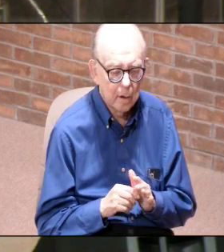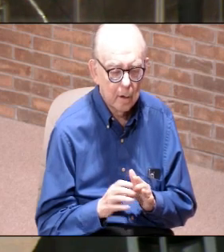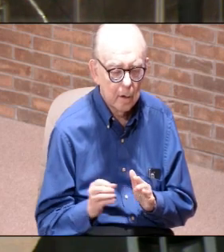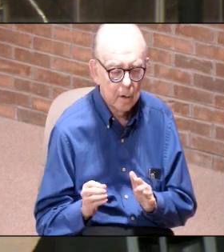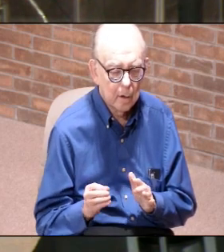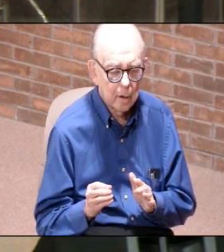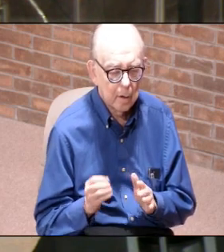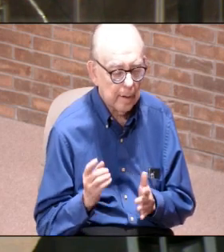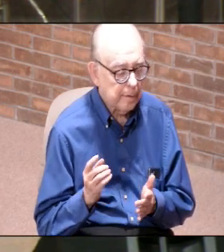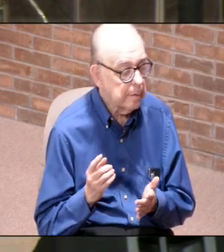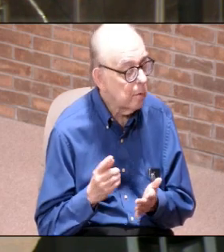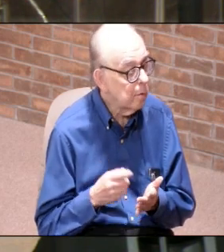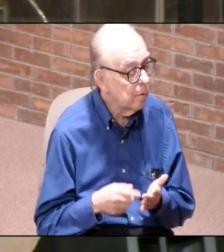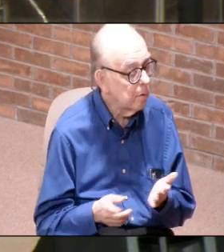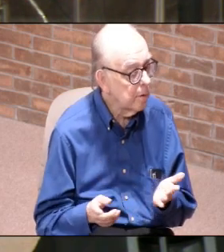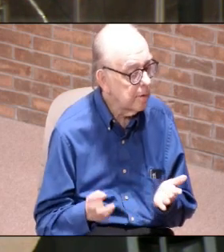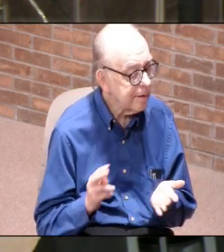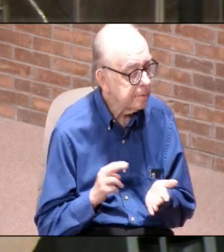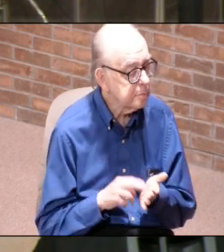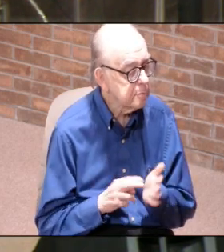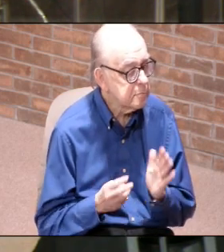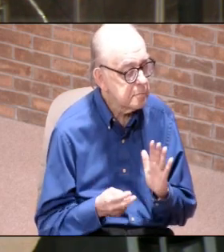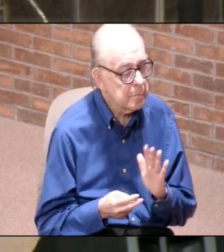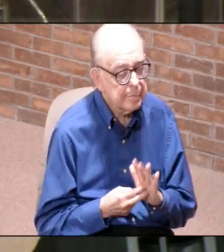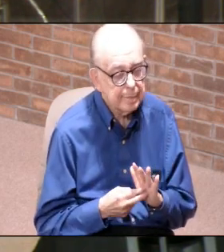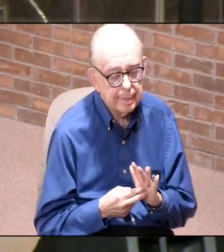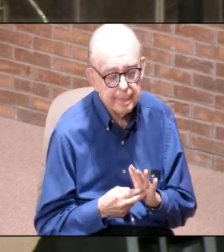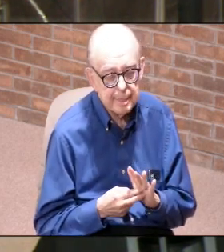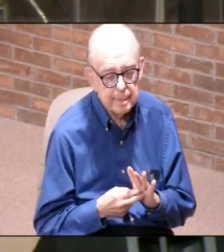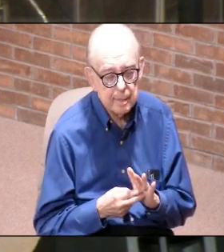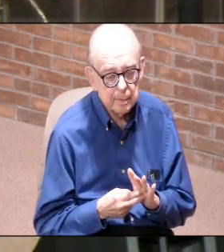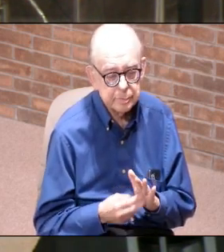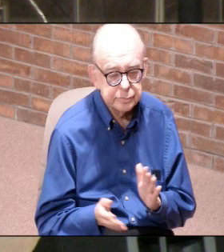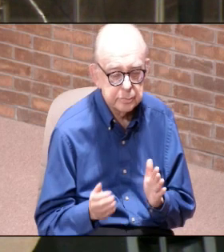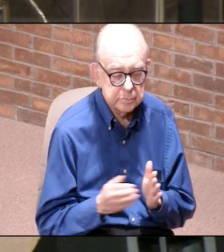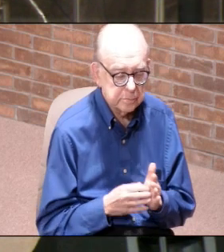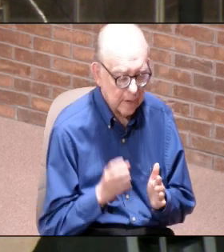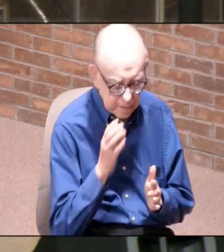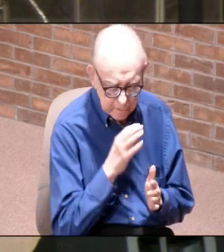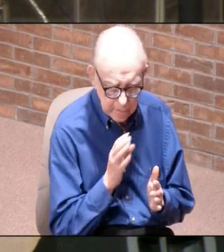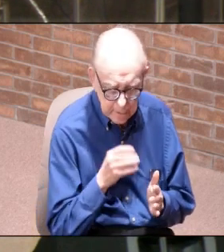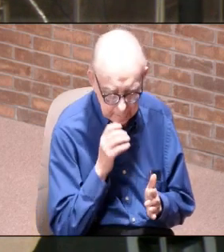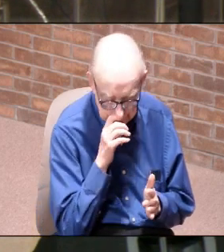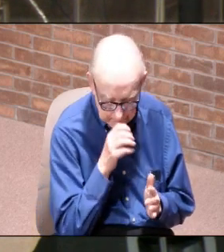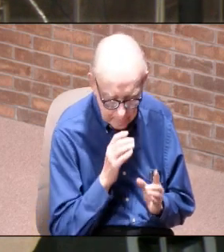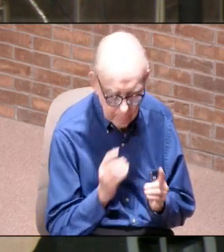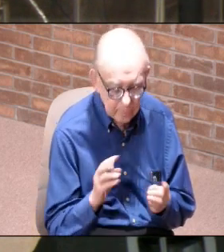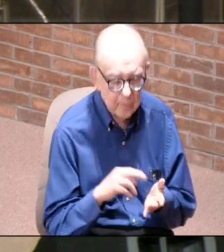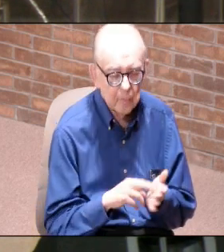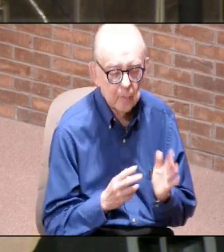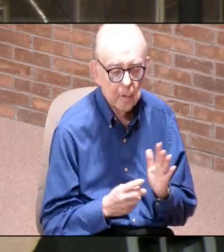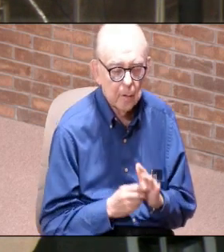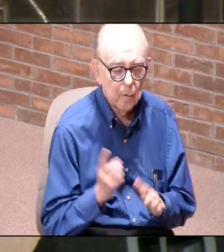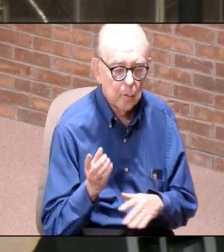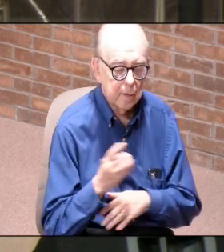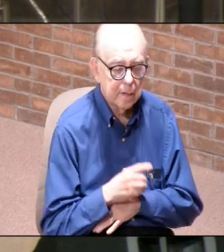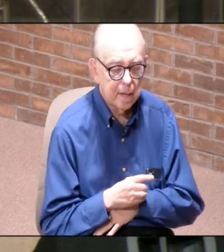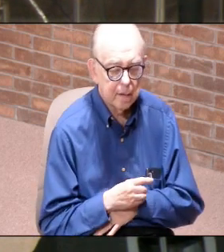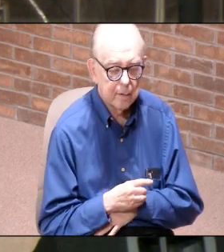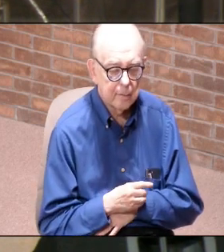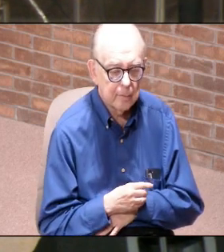And what it means is this. Went back to look it up. It means that